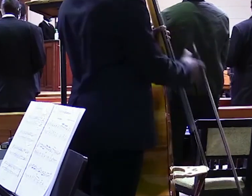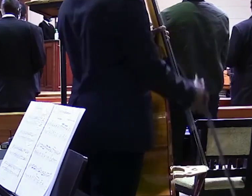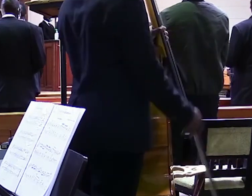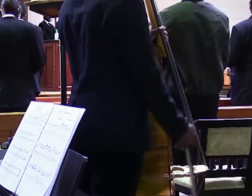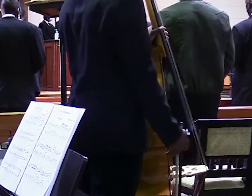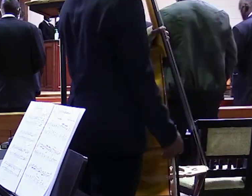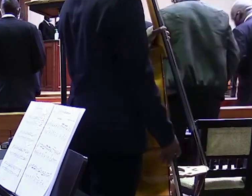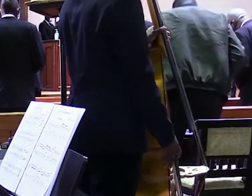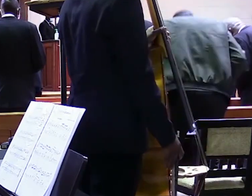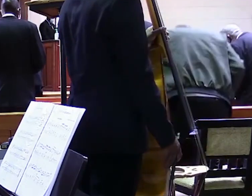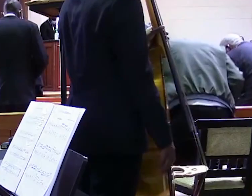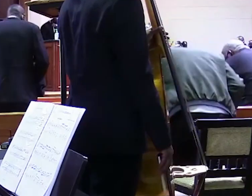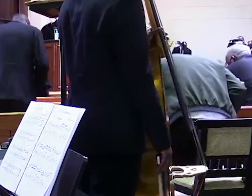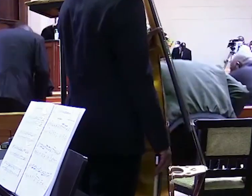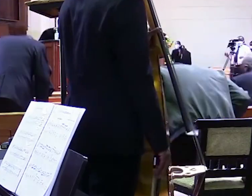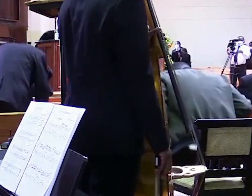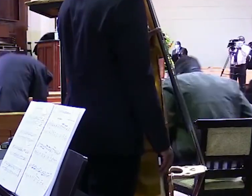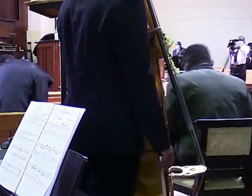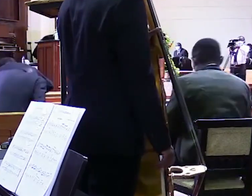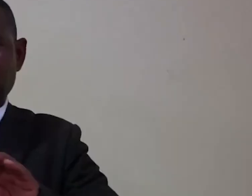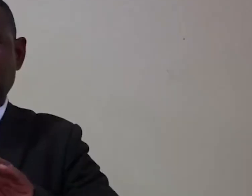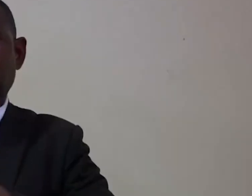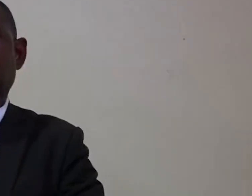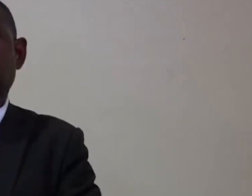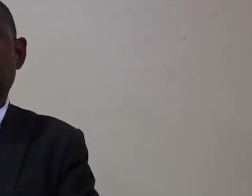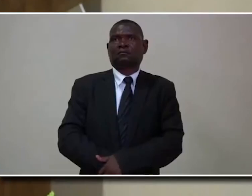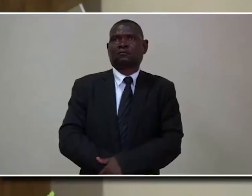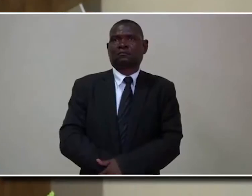the congregation can sit. Mpingo nga kalepans.